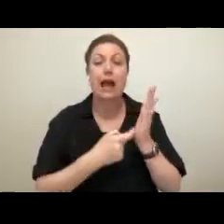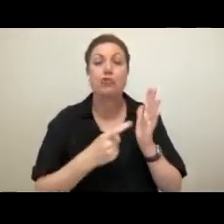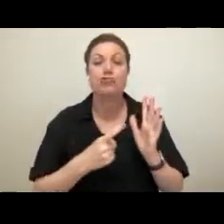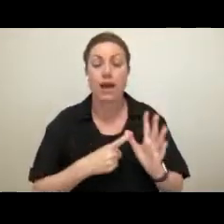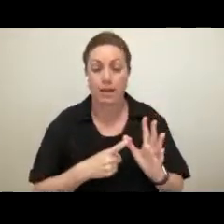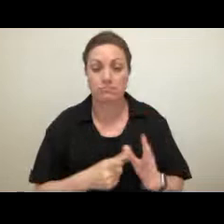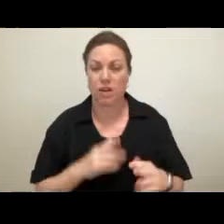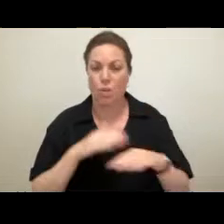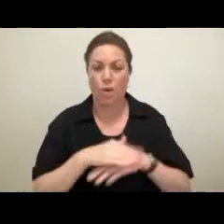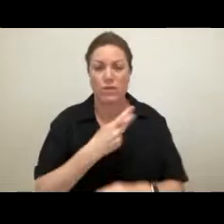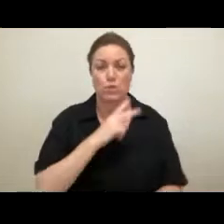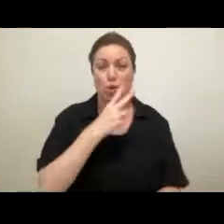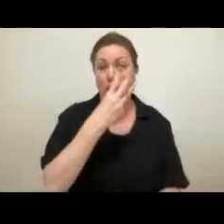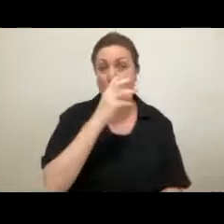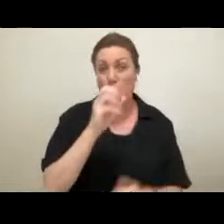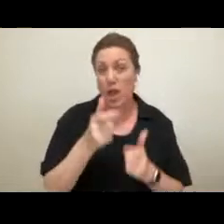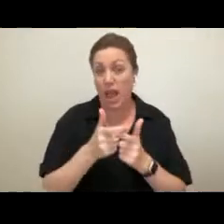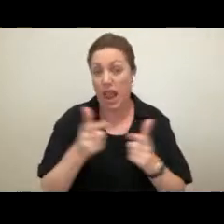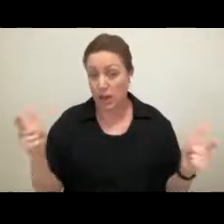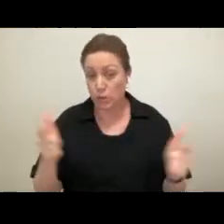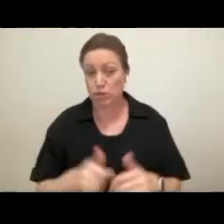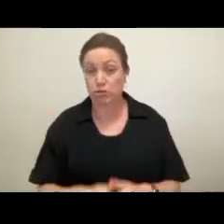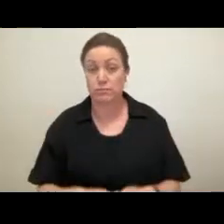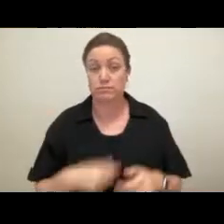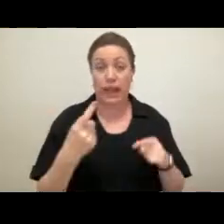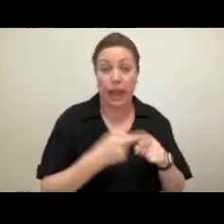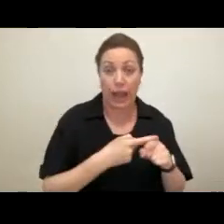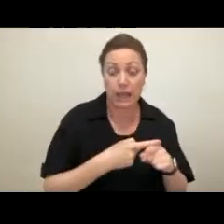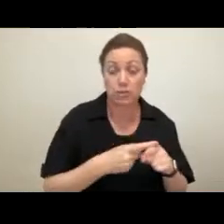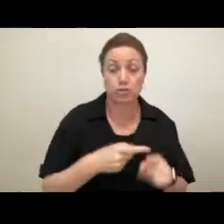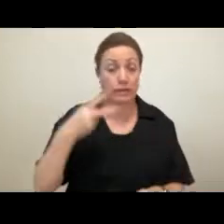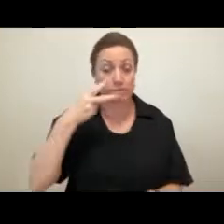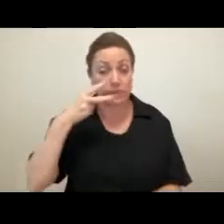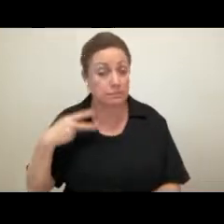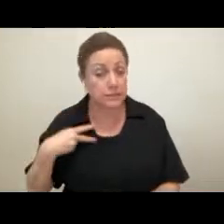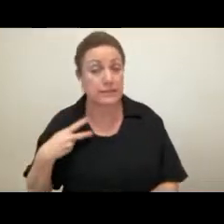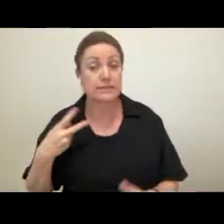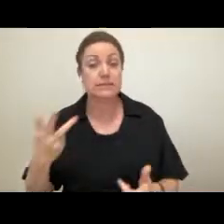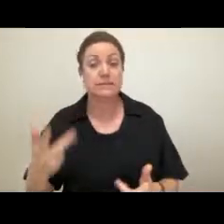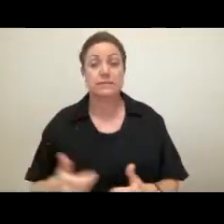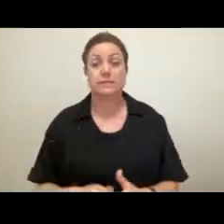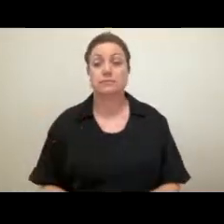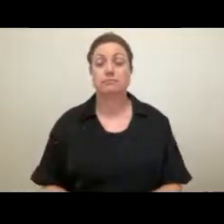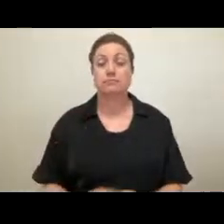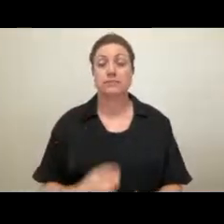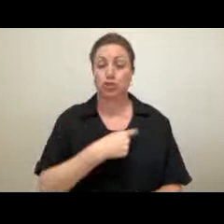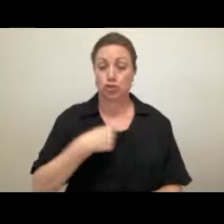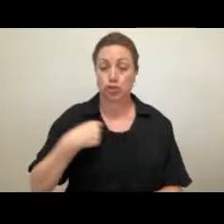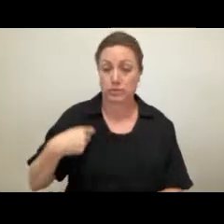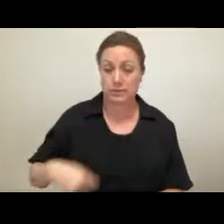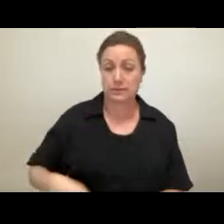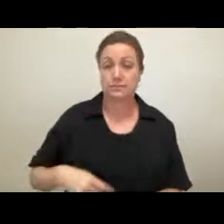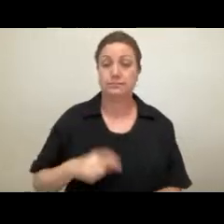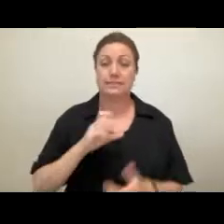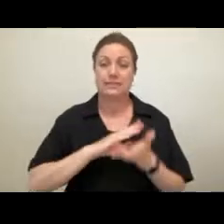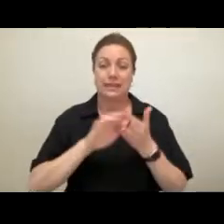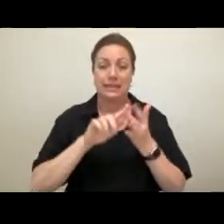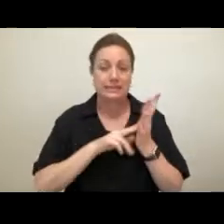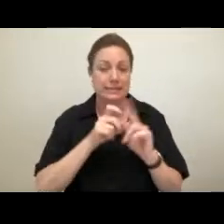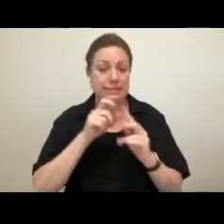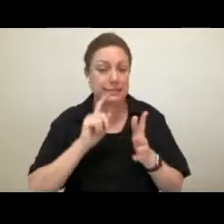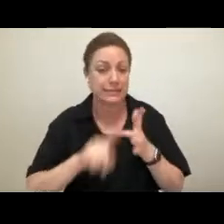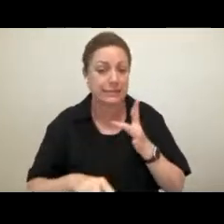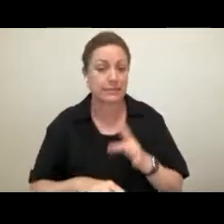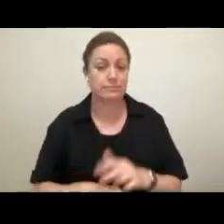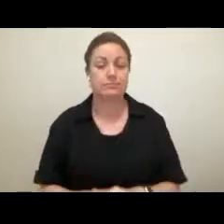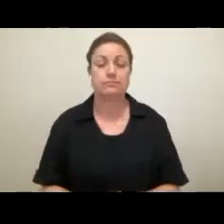Sydney: Arabic, Vietnamese, Mandarin, Cantonese and Hindu. The international airport will be a gateway to Sydney